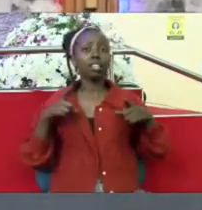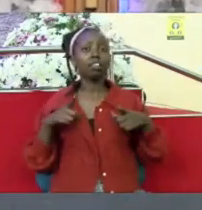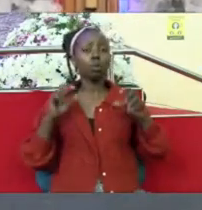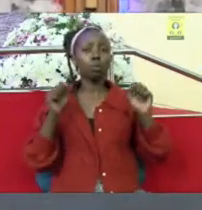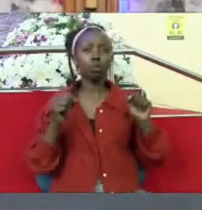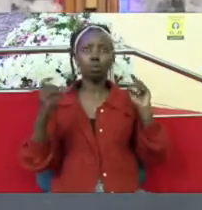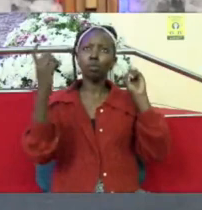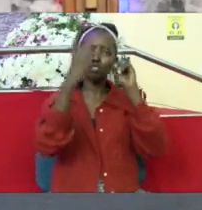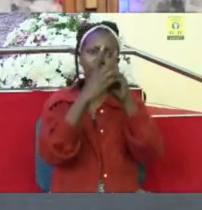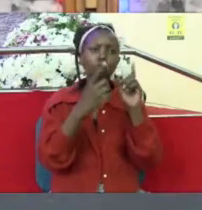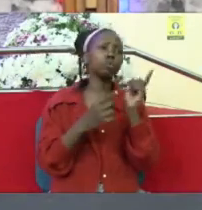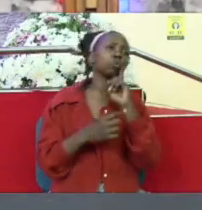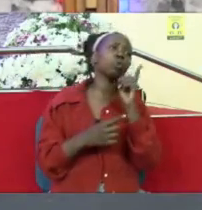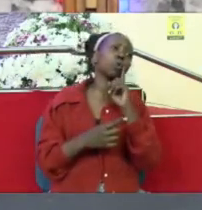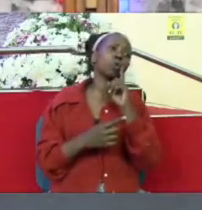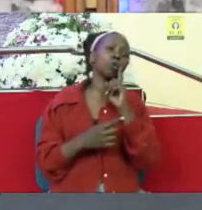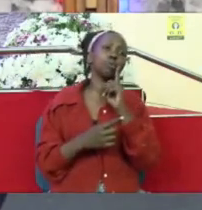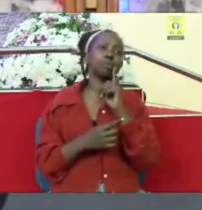face tomorrow. Tunaweza iona kesho.